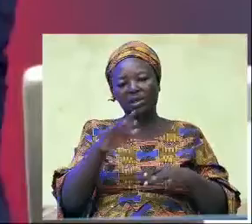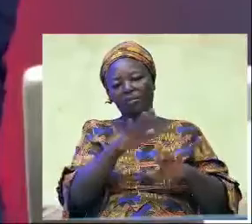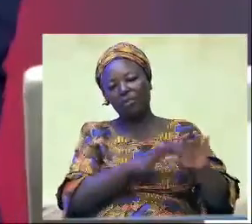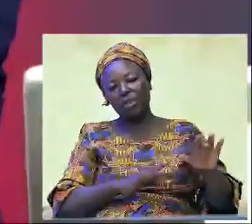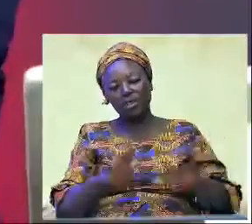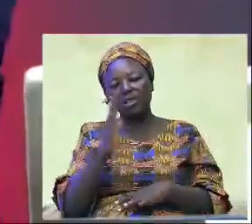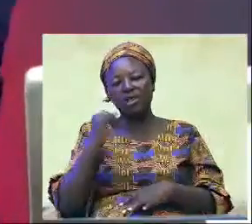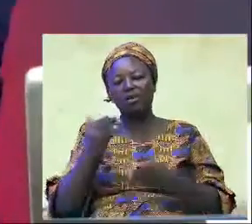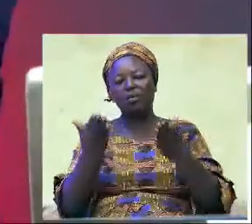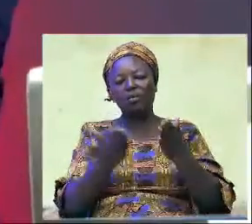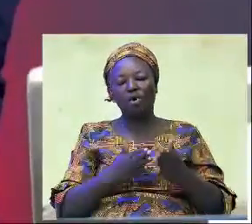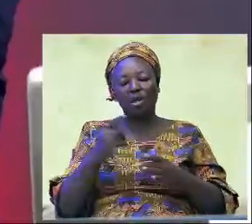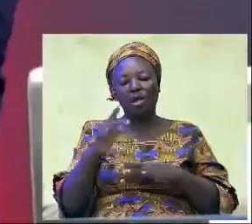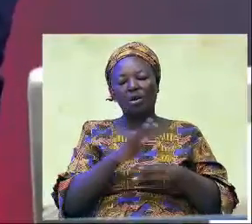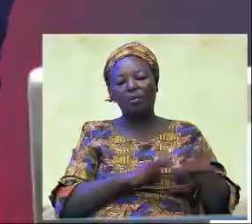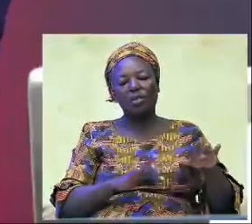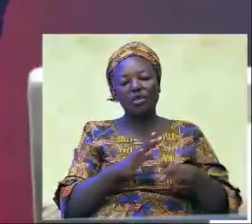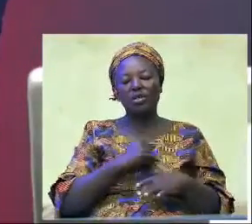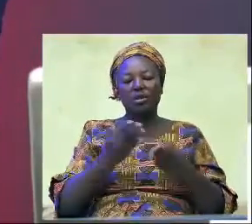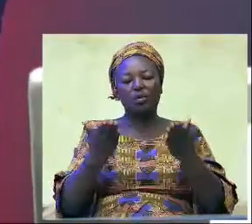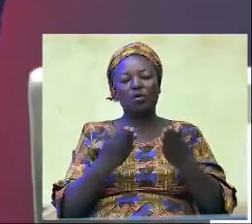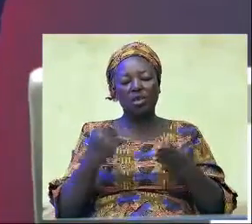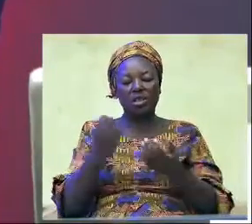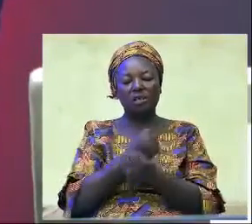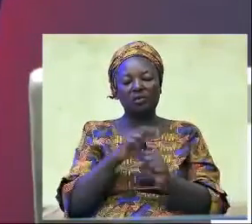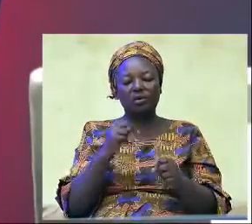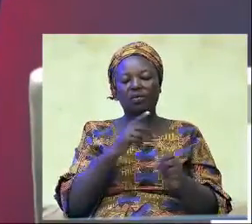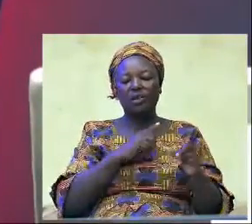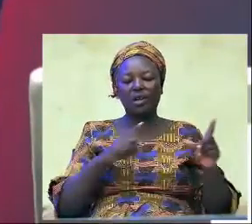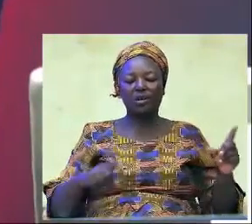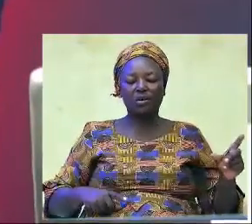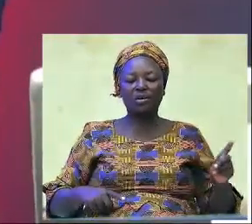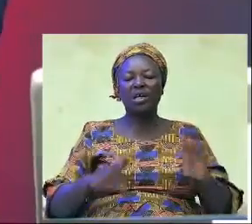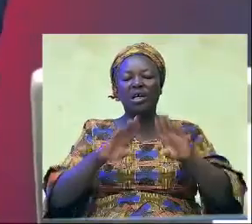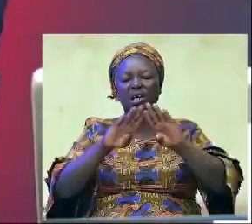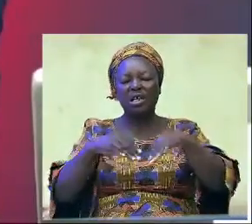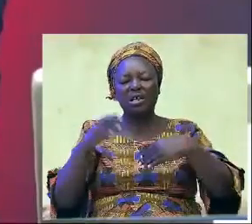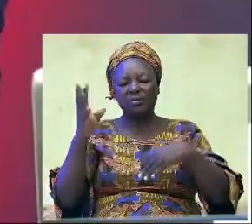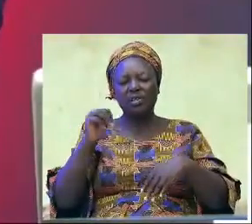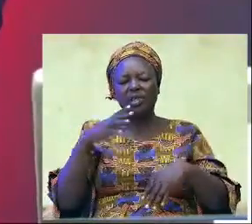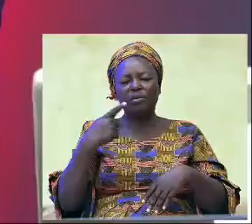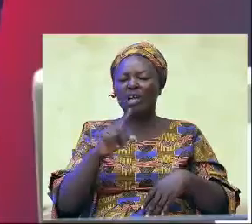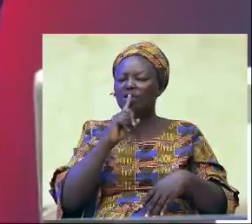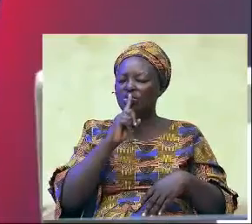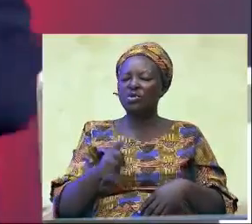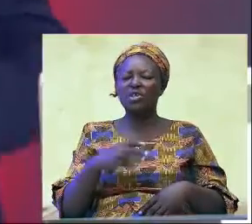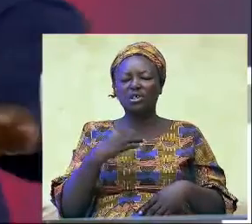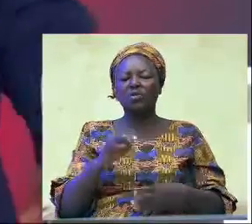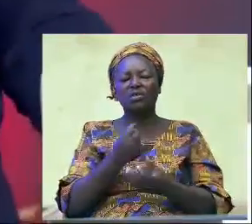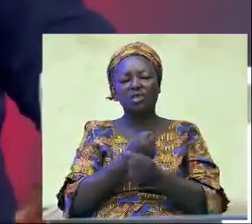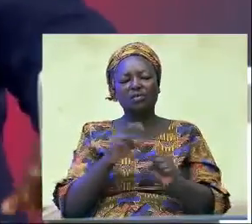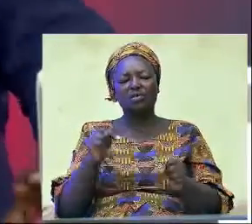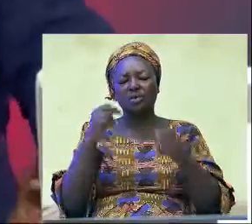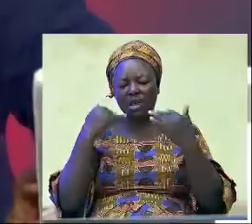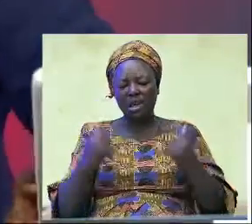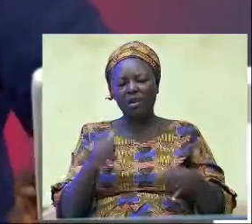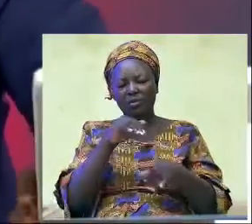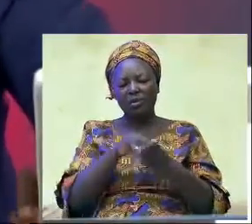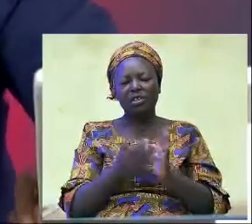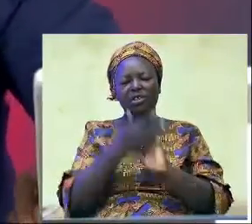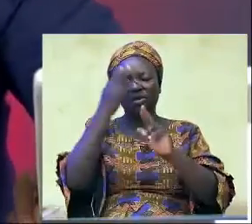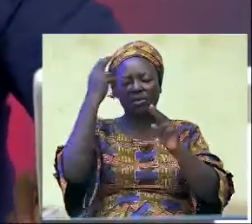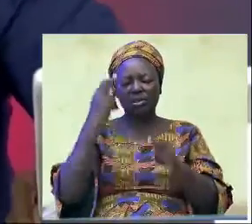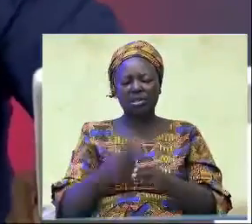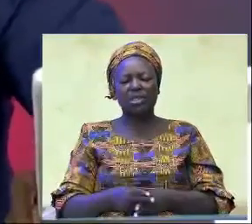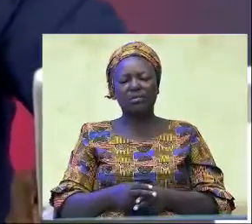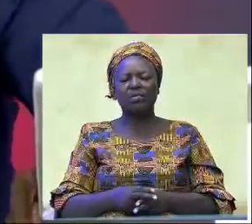those who are connected now, and they want the mercy, they want the compassion, they want the salvation of the Lord. Give them